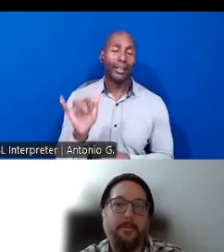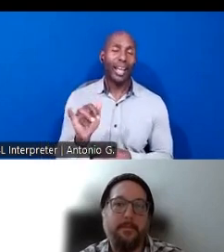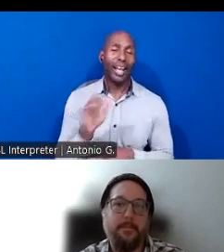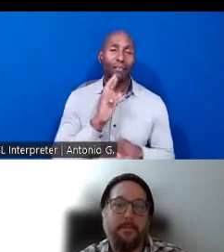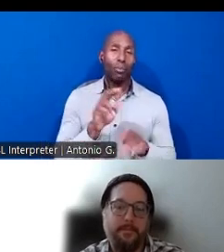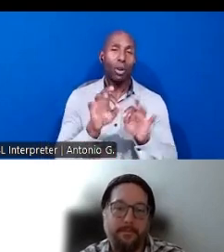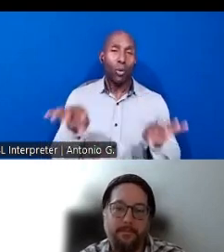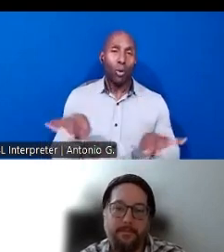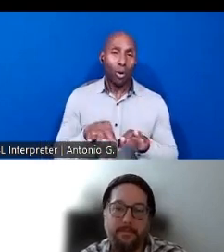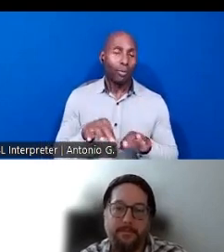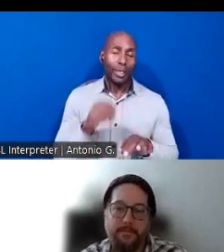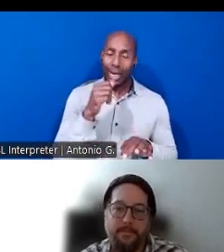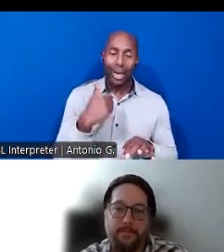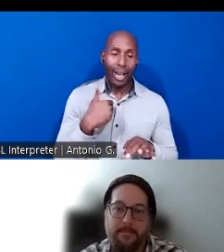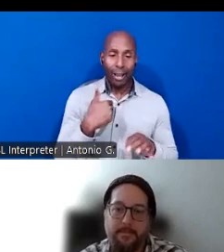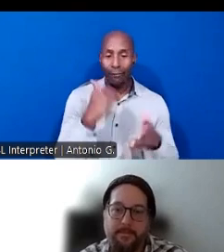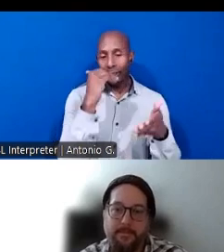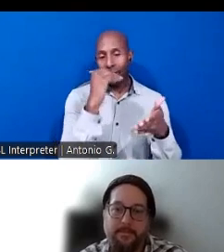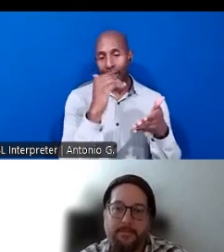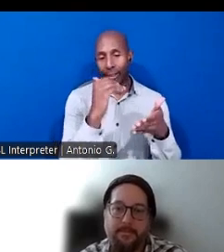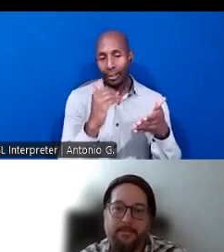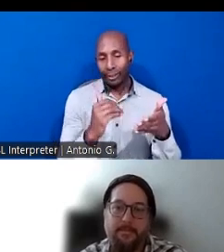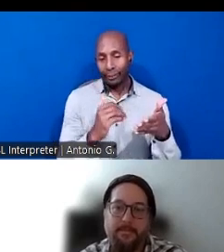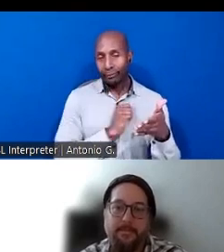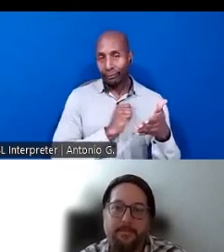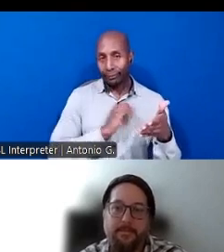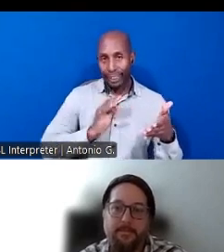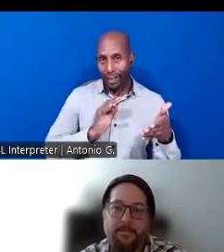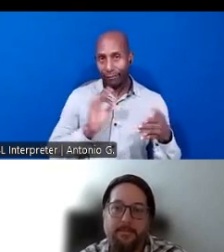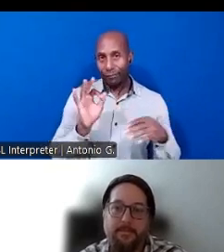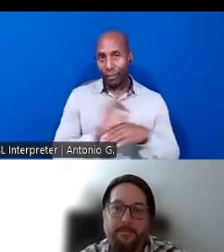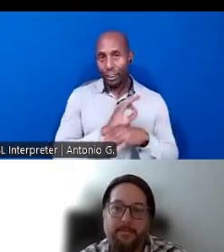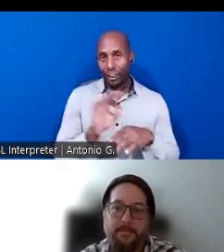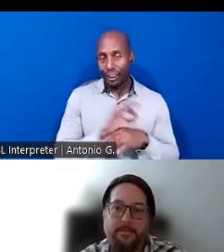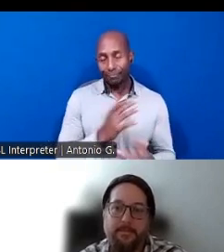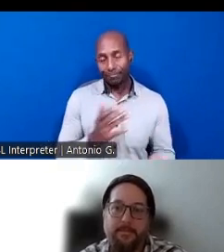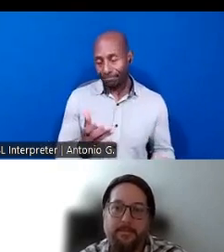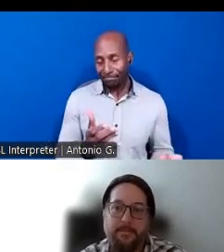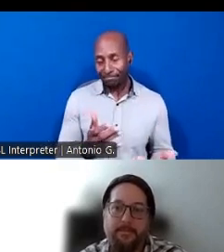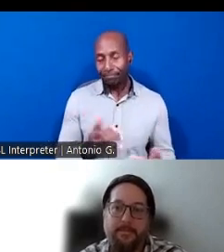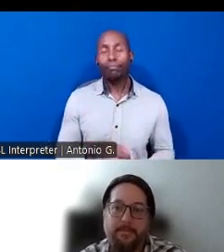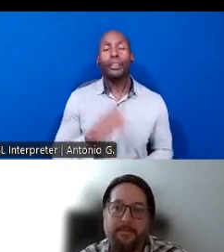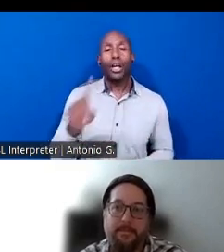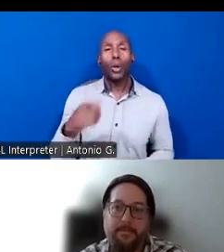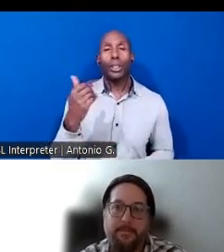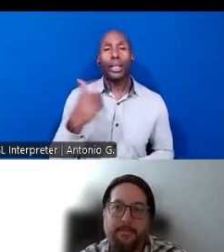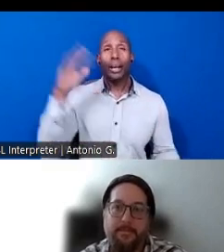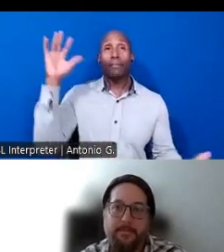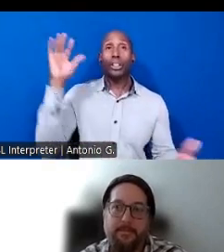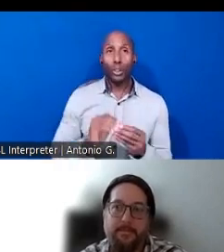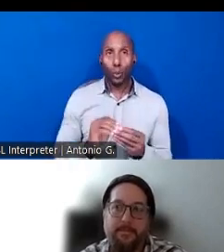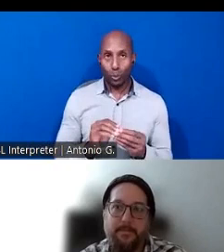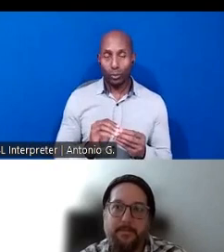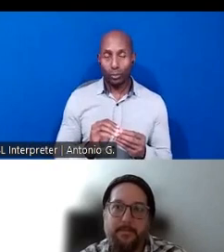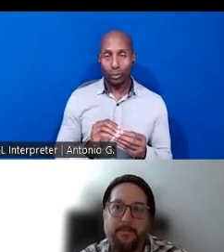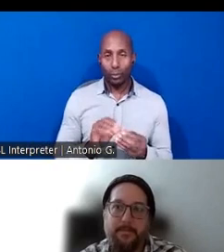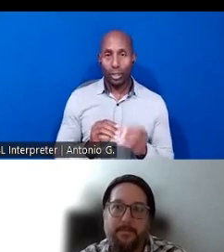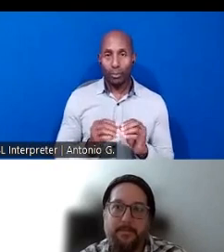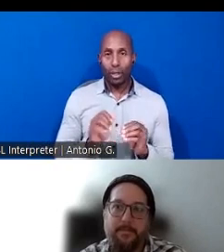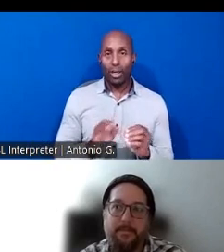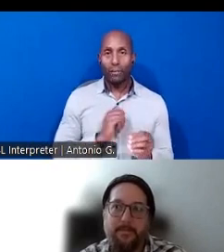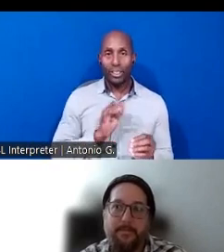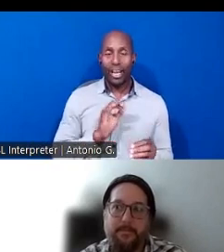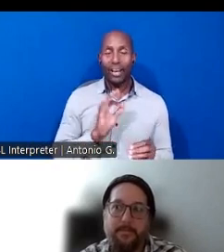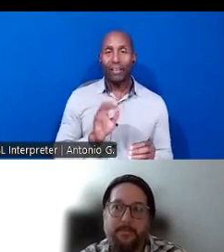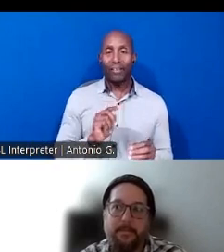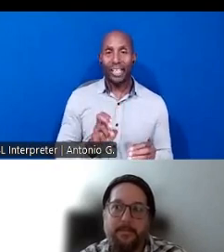not have a list of staff functions to report on the form. It just has a total. So what you can